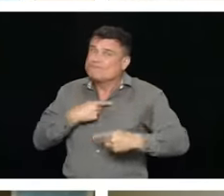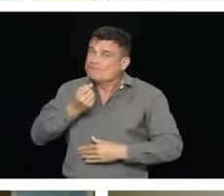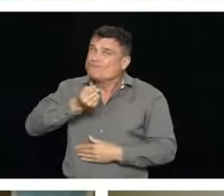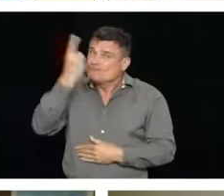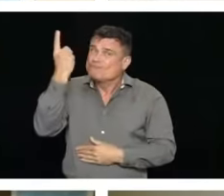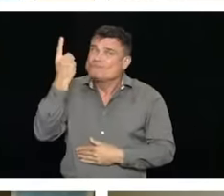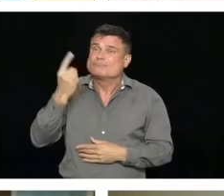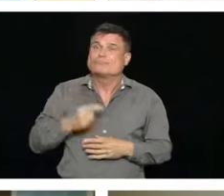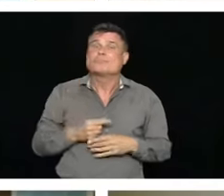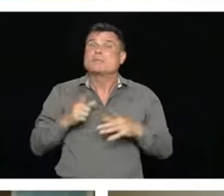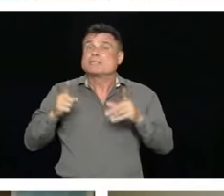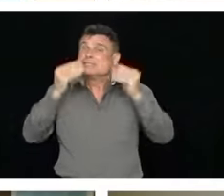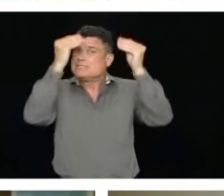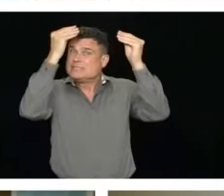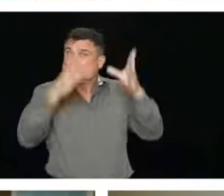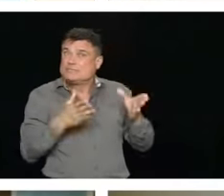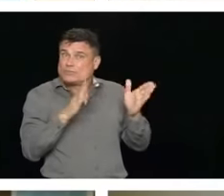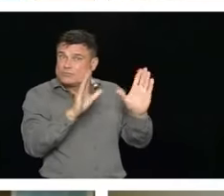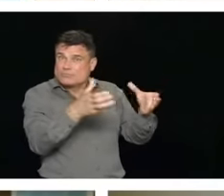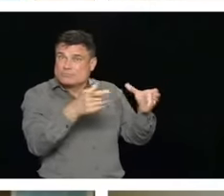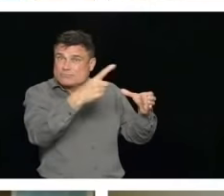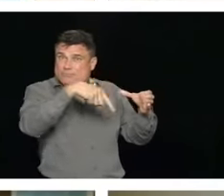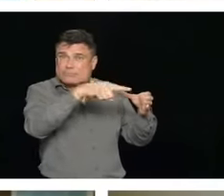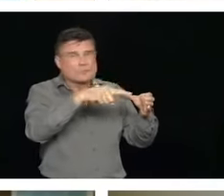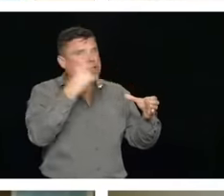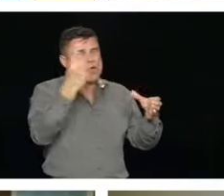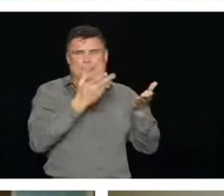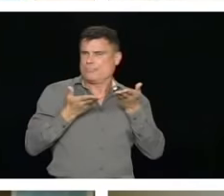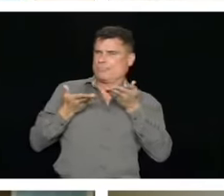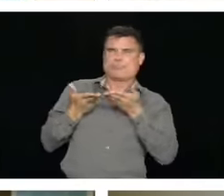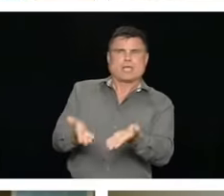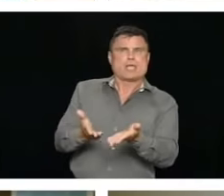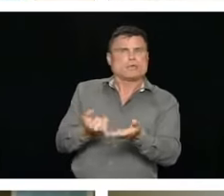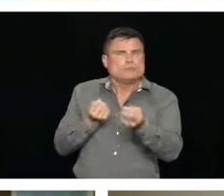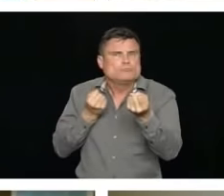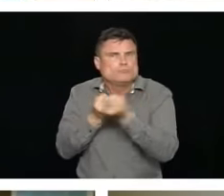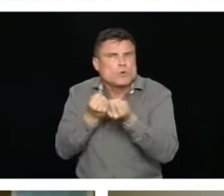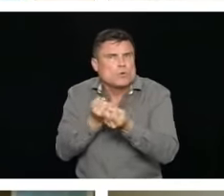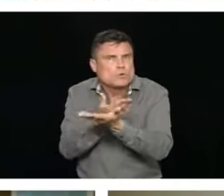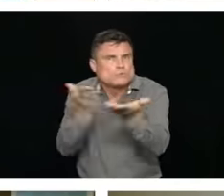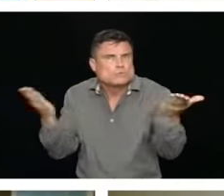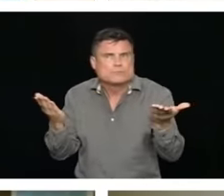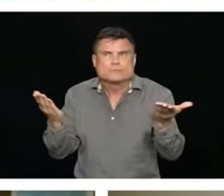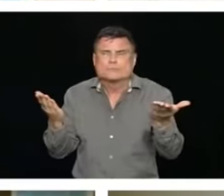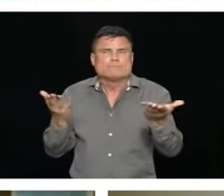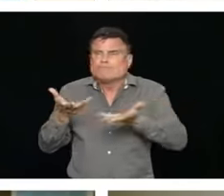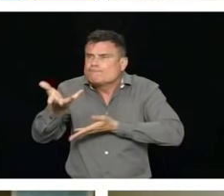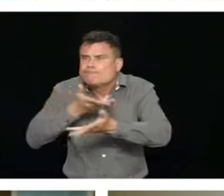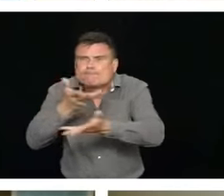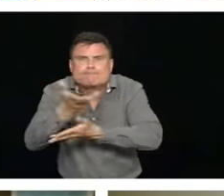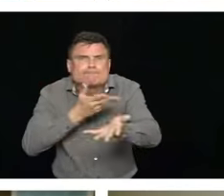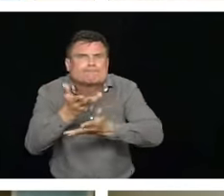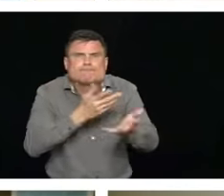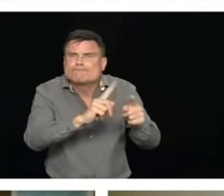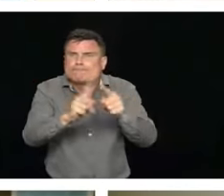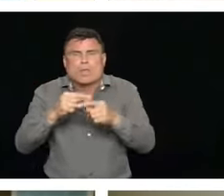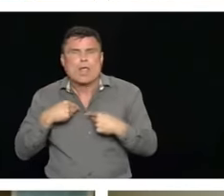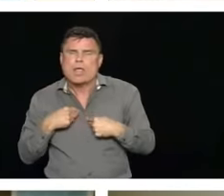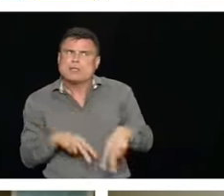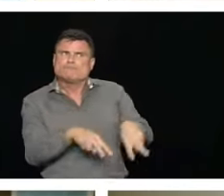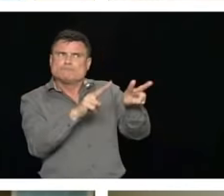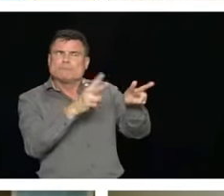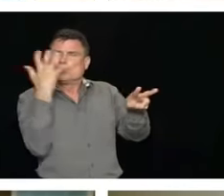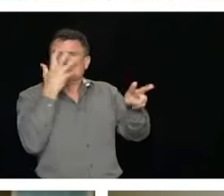students. And like you, I have been touched by the extraordinary ways that teachers have gone above and beyond and support staff to keep our